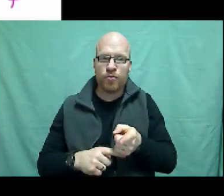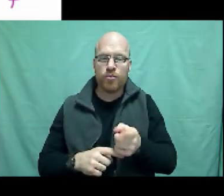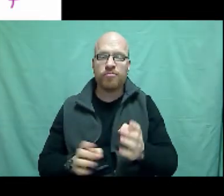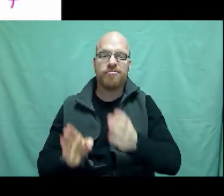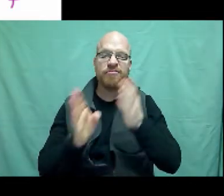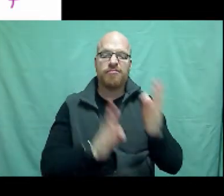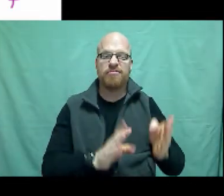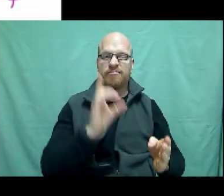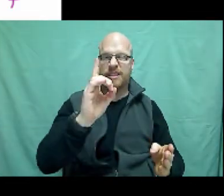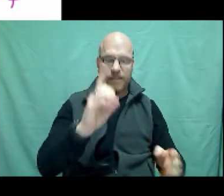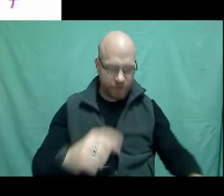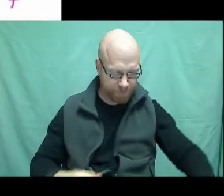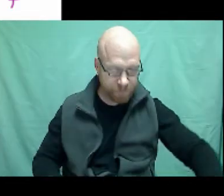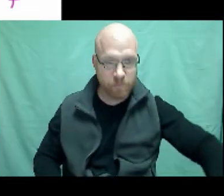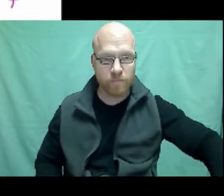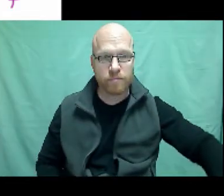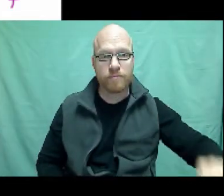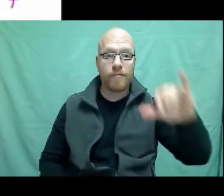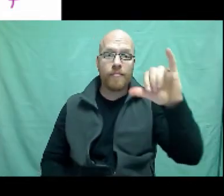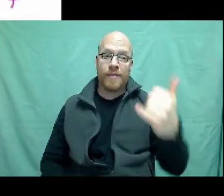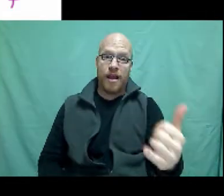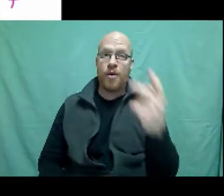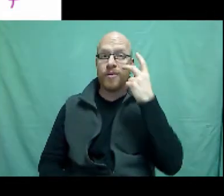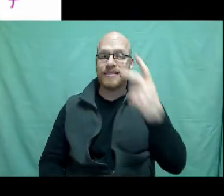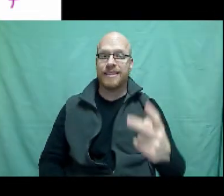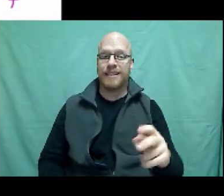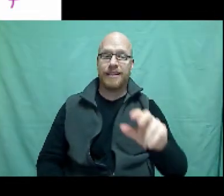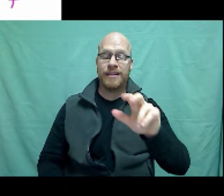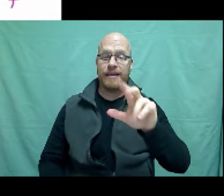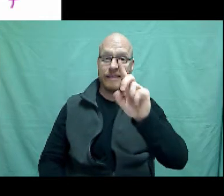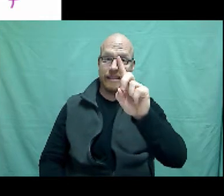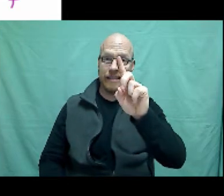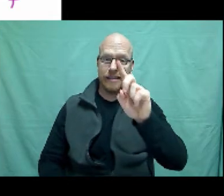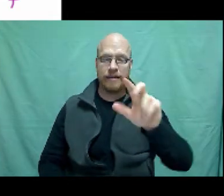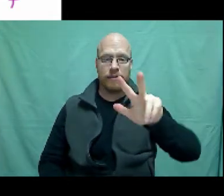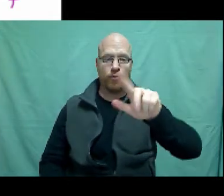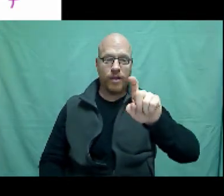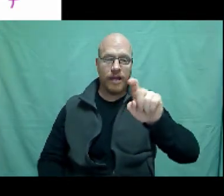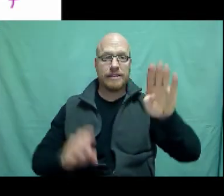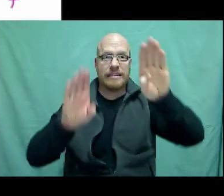0. So the answer is negative 1. Now we'll look at the D.